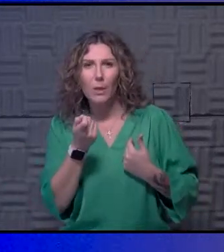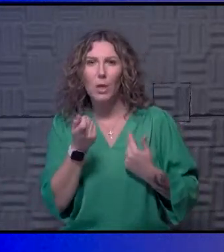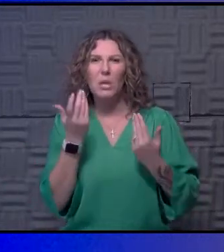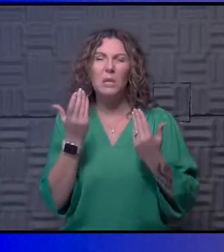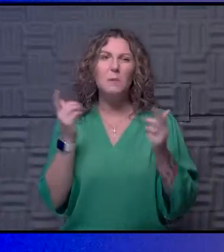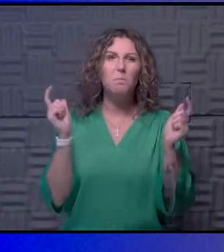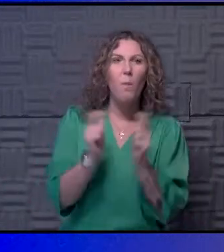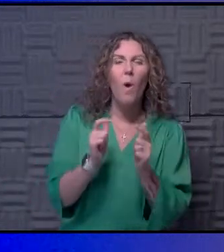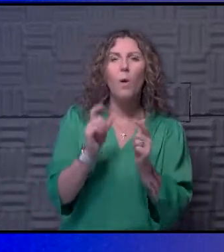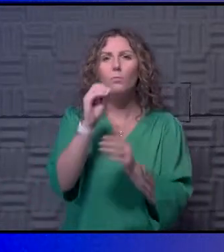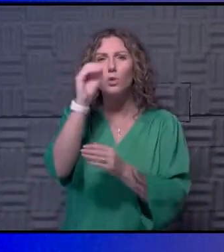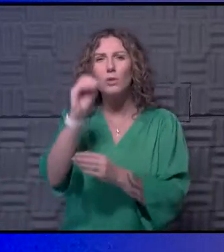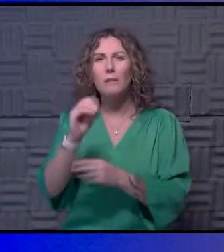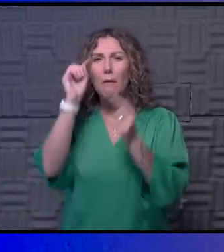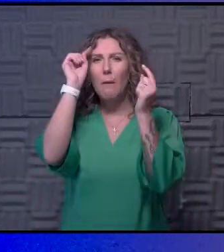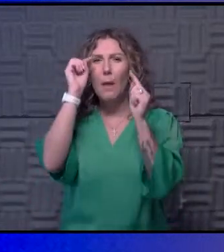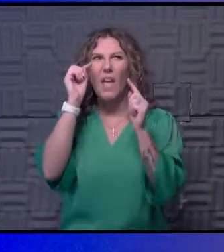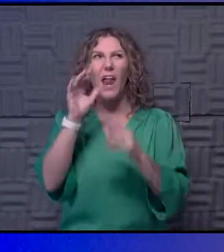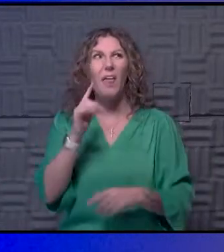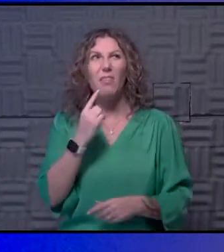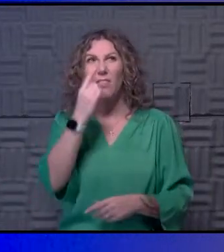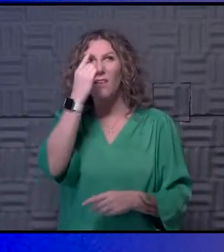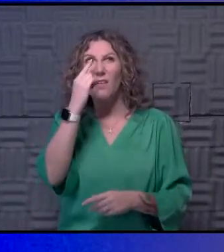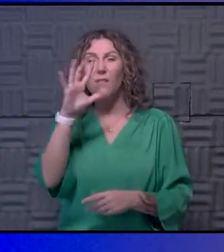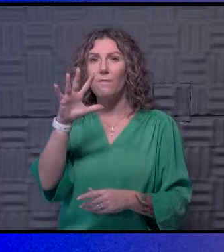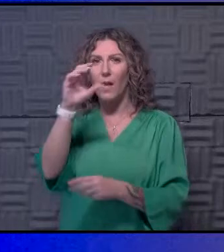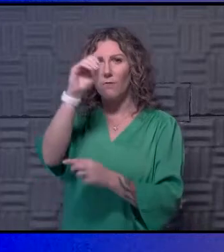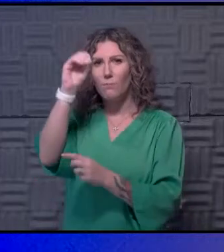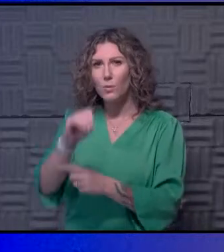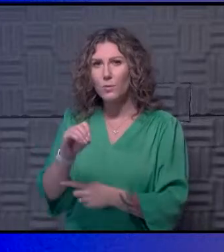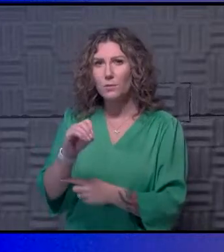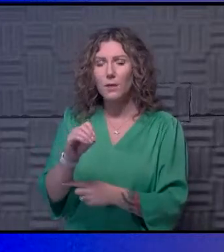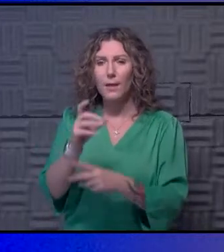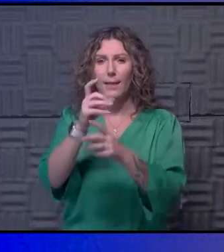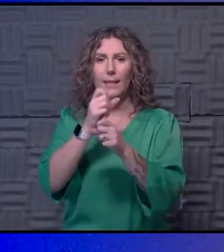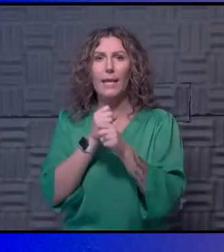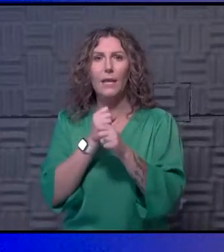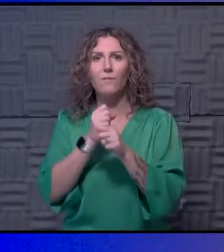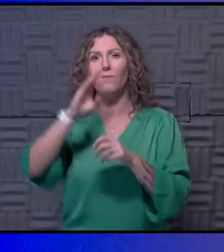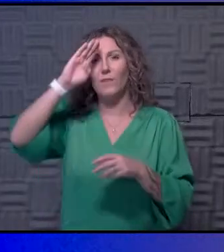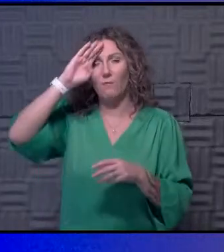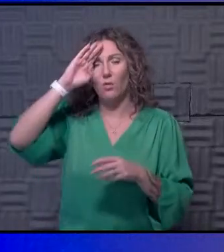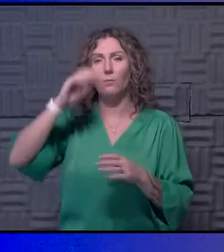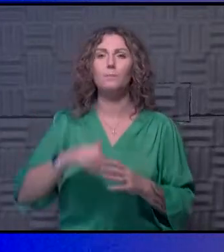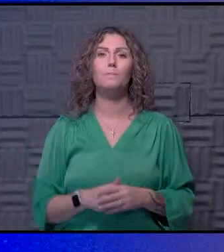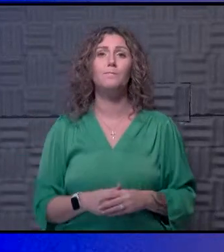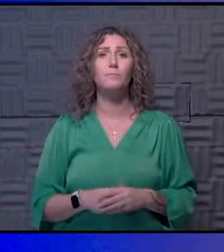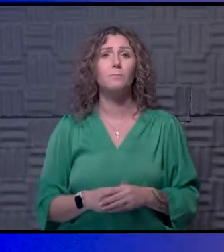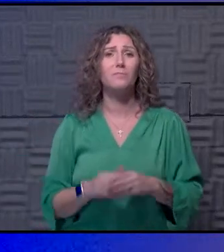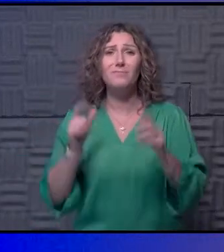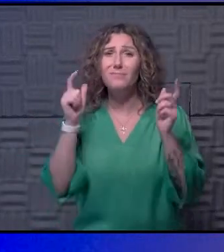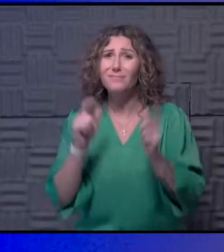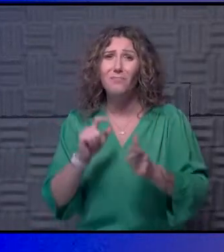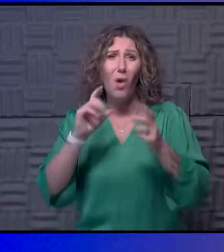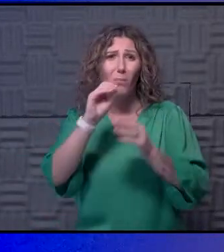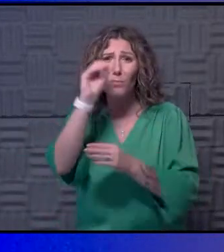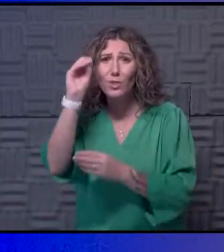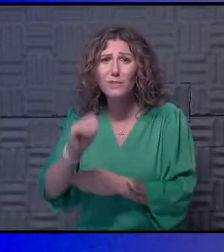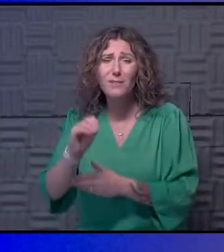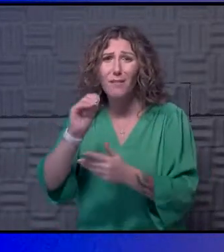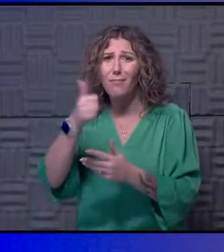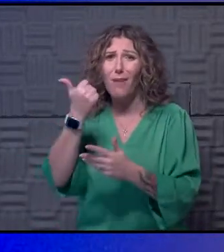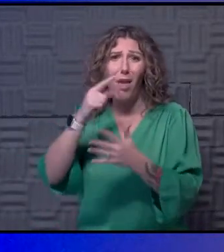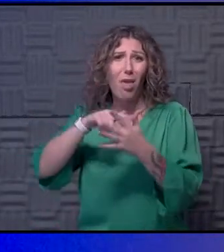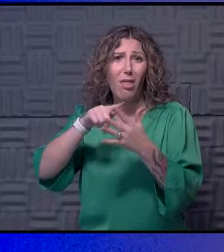may get headache, and I think it was around 5% will get the fever. So very small percentages on those other